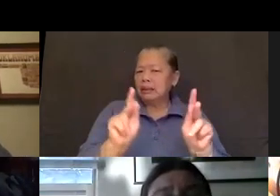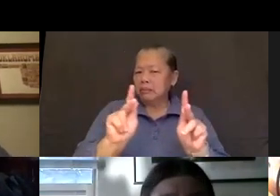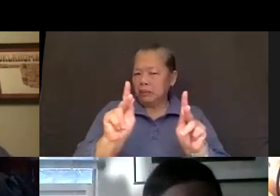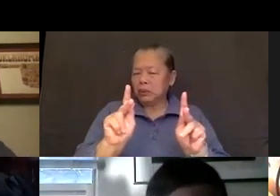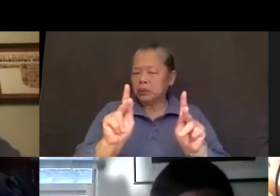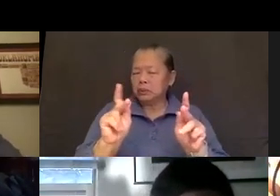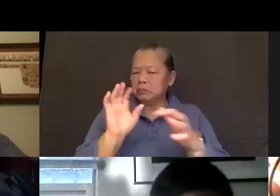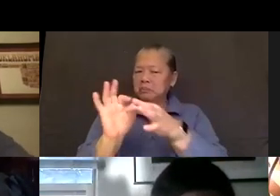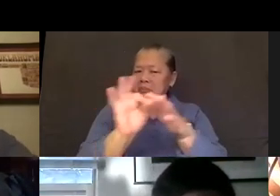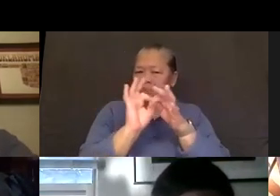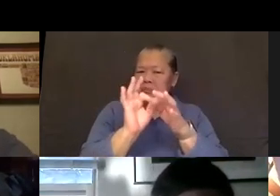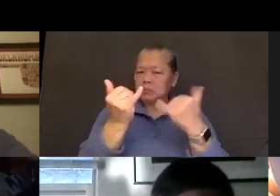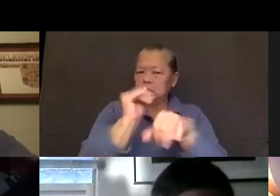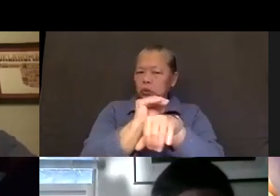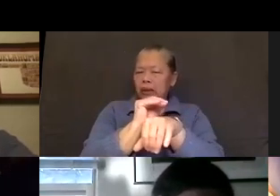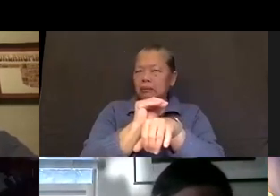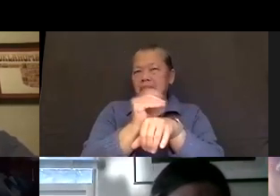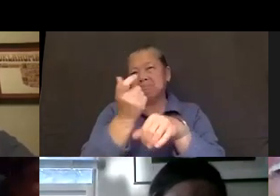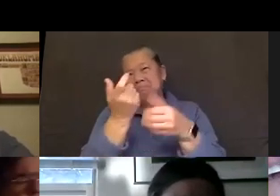Maybe a little bit less than that.